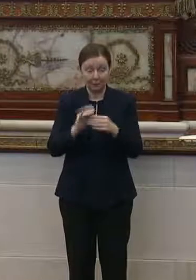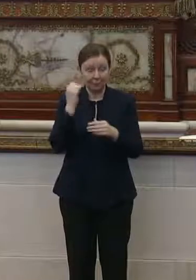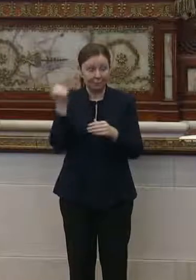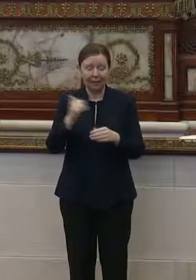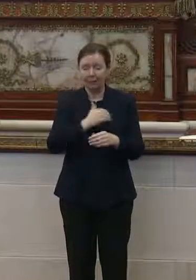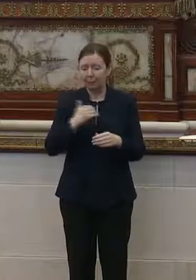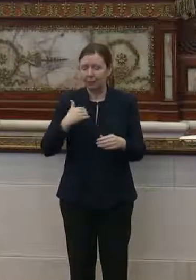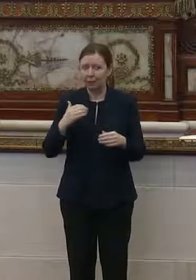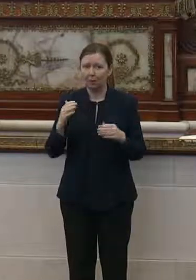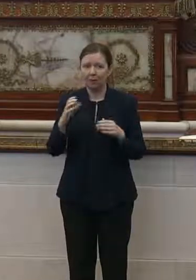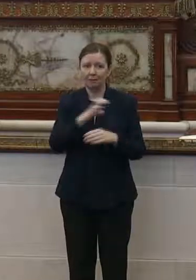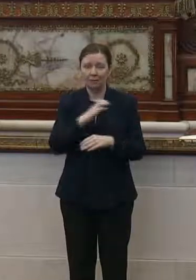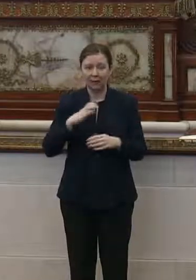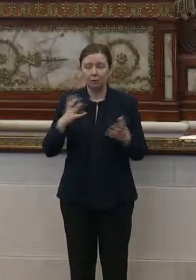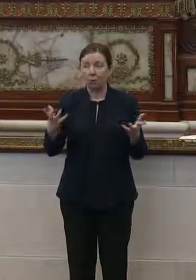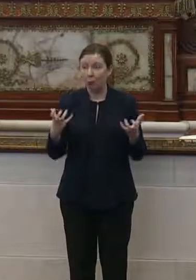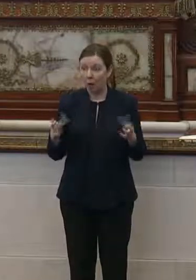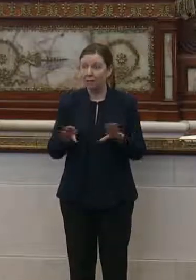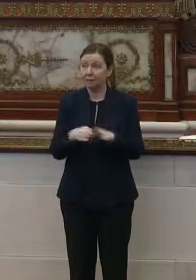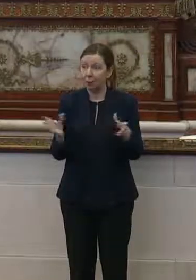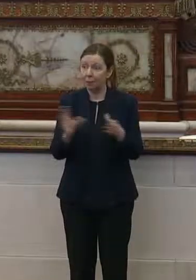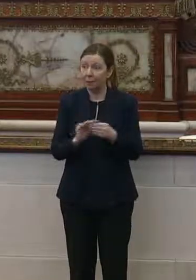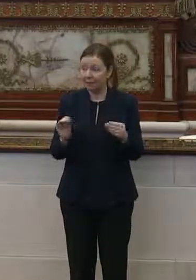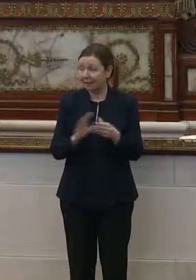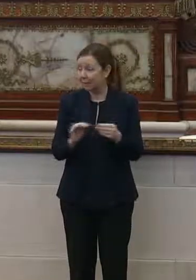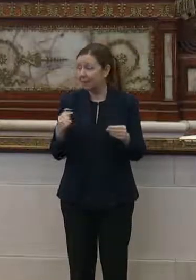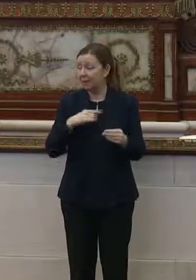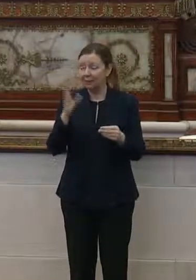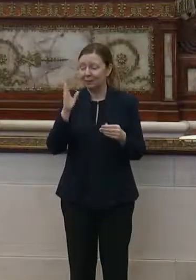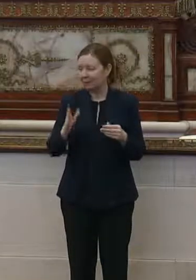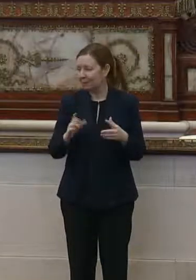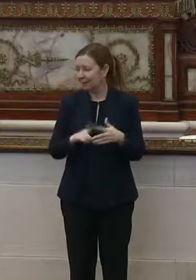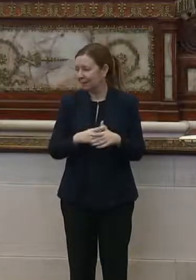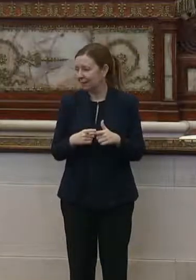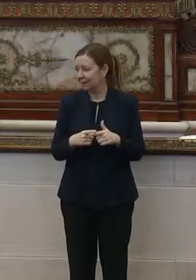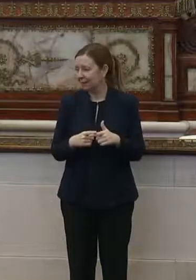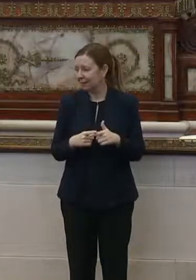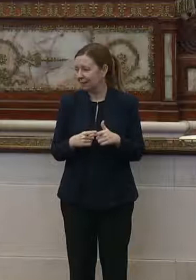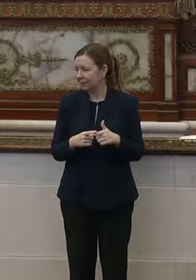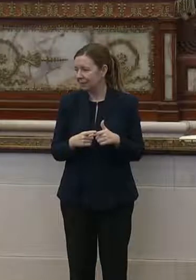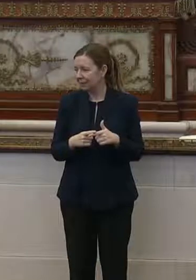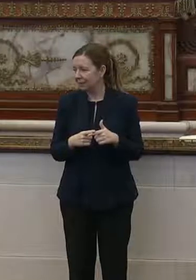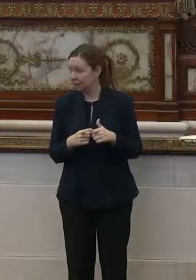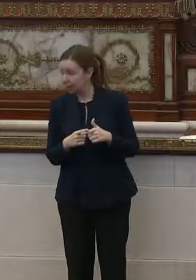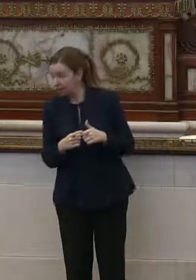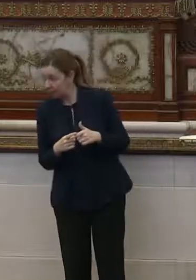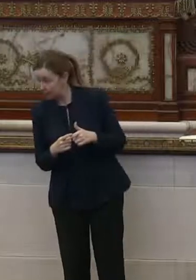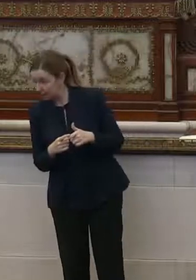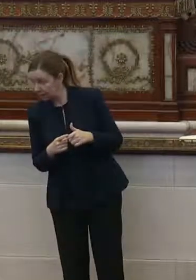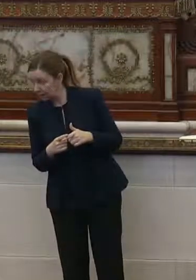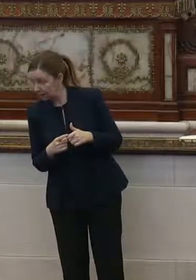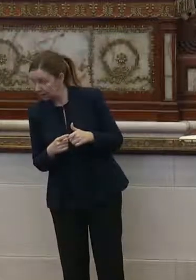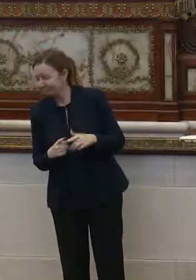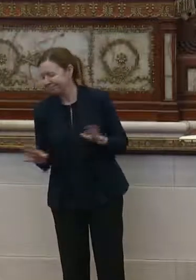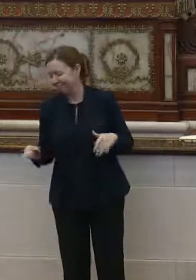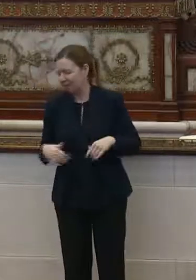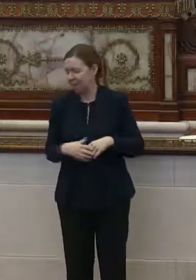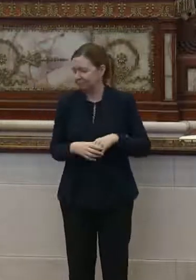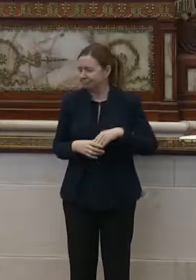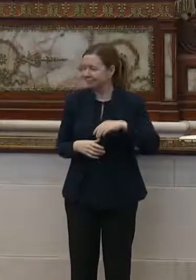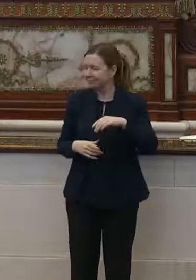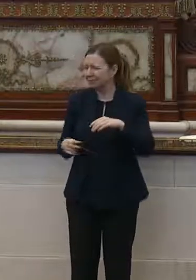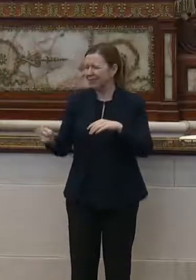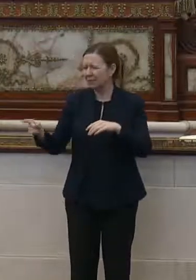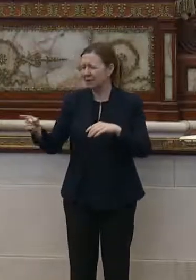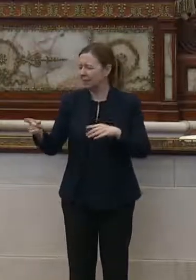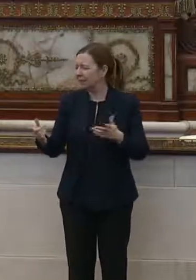of council would like to make an opening statement, and we will then call forward the first panel and